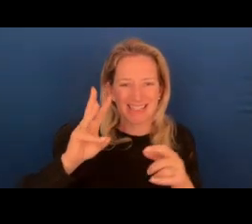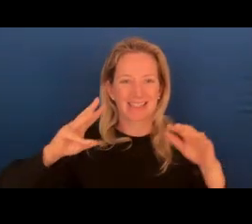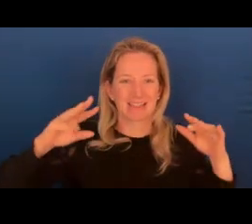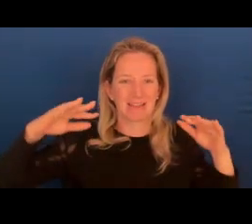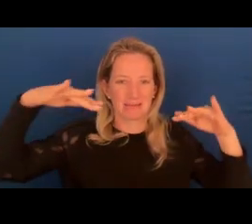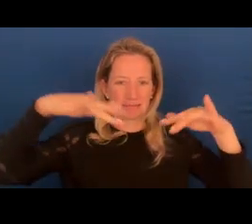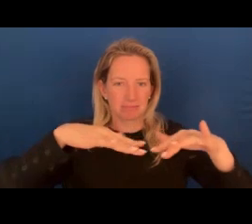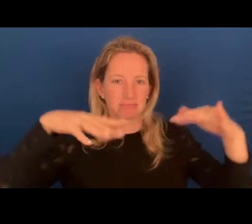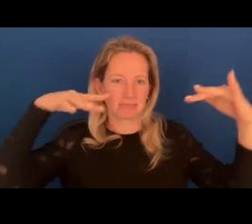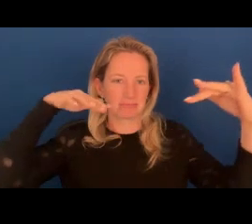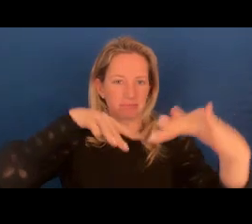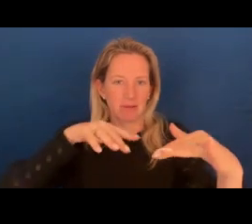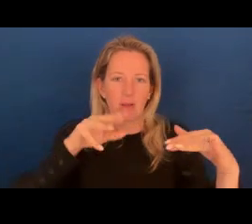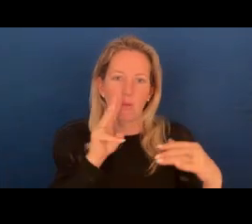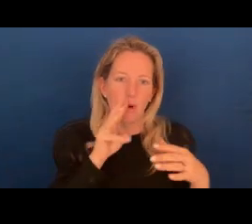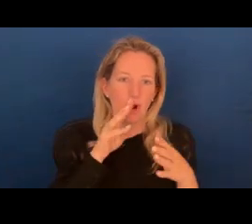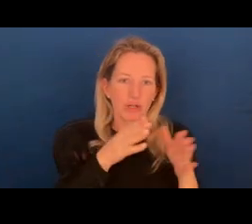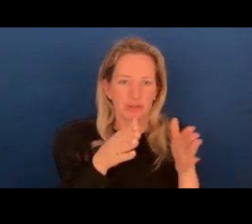city.